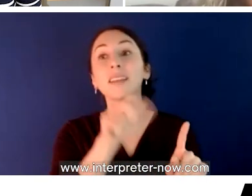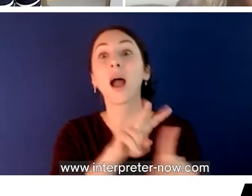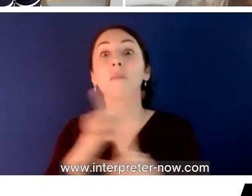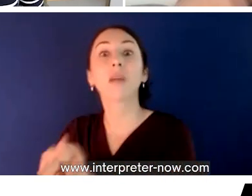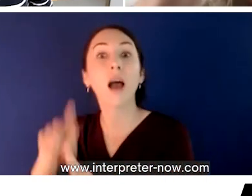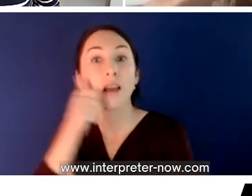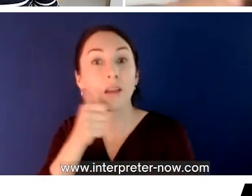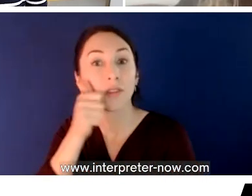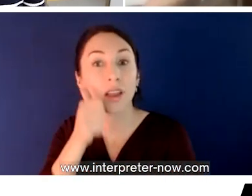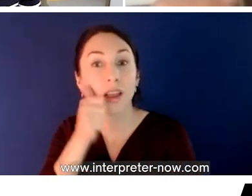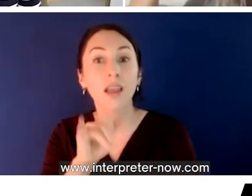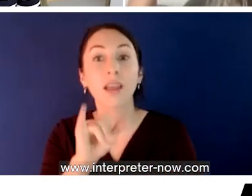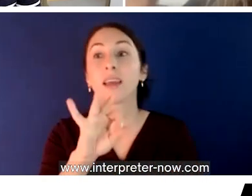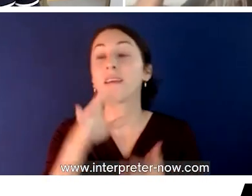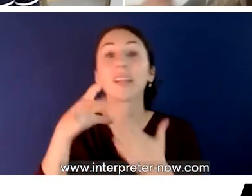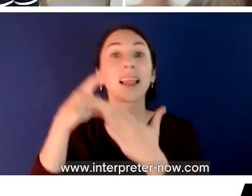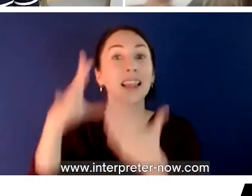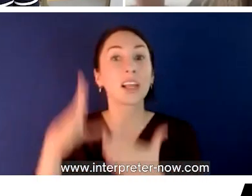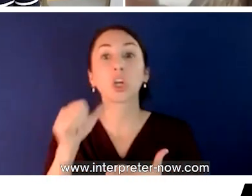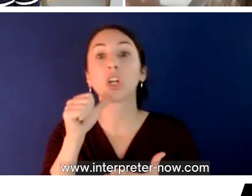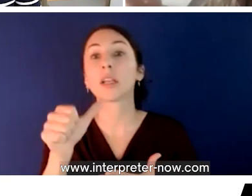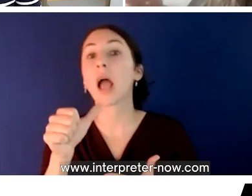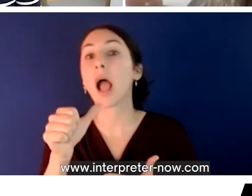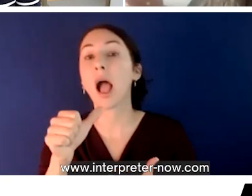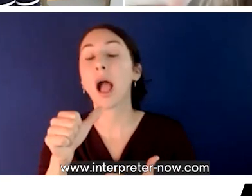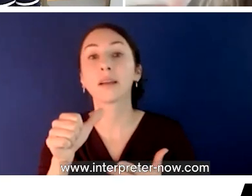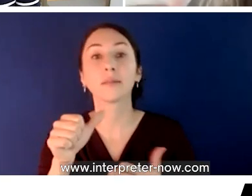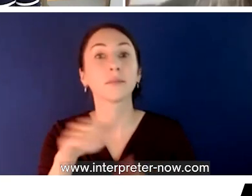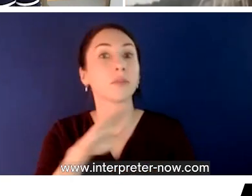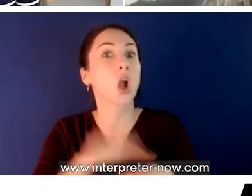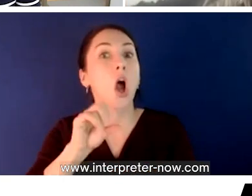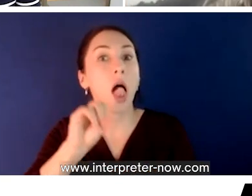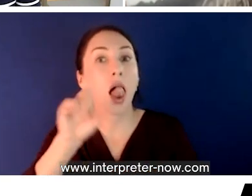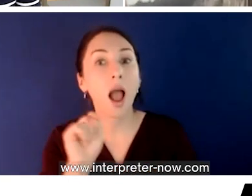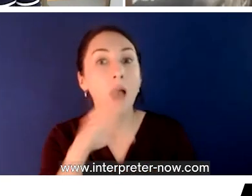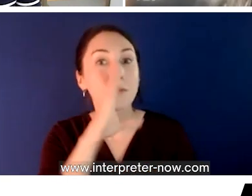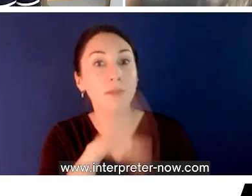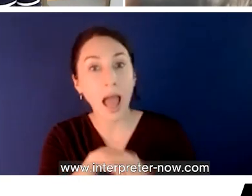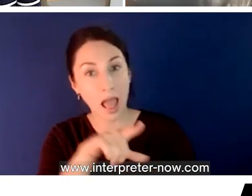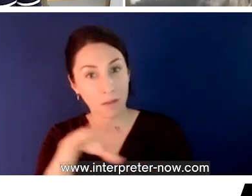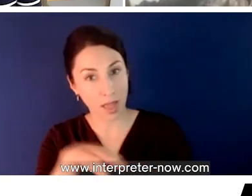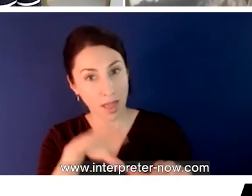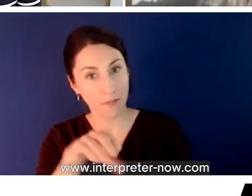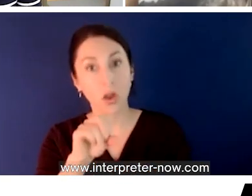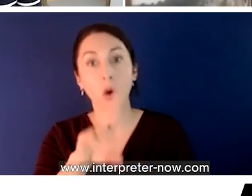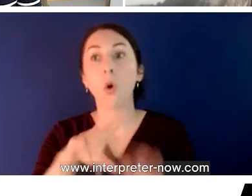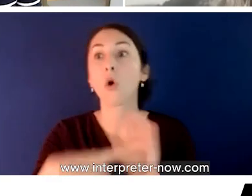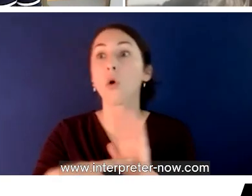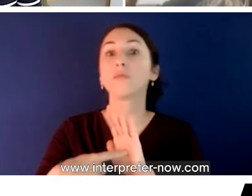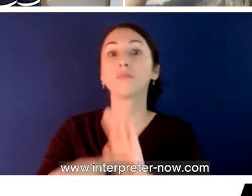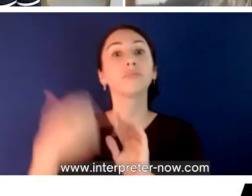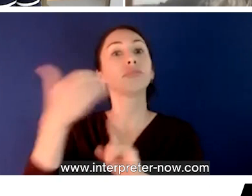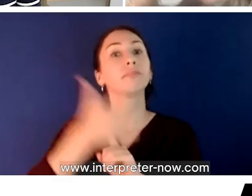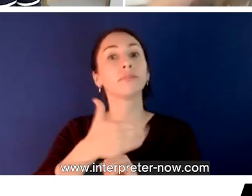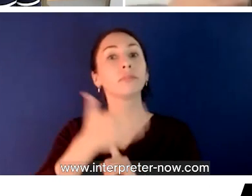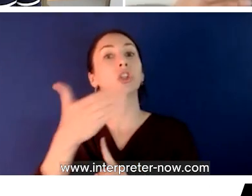nice, but unless they're actually showing up in the day-to-day, unless leadership is disavowing bad